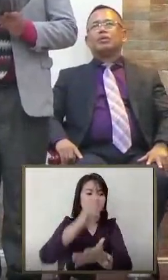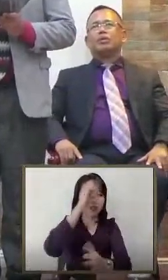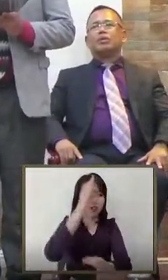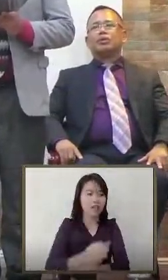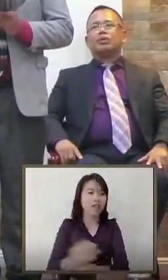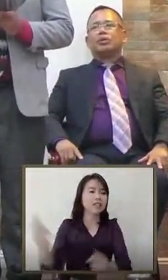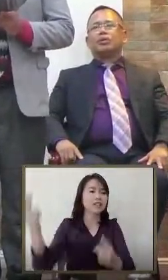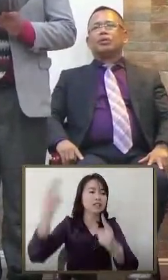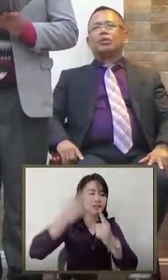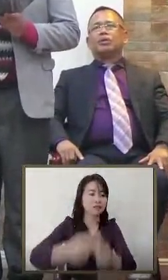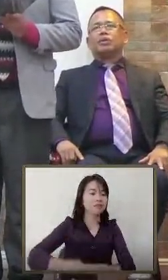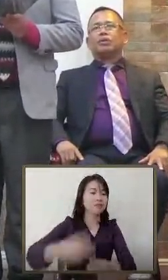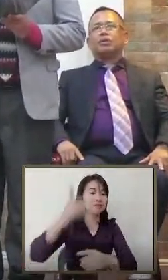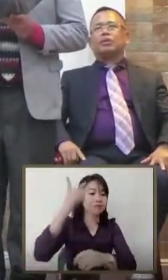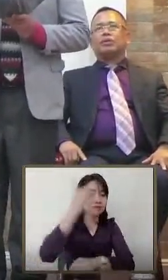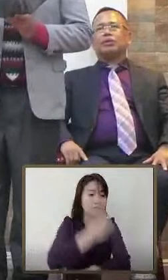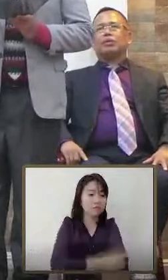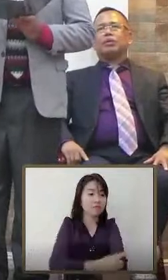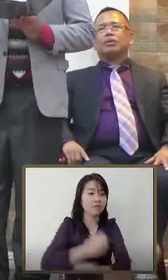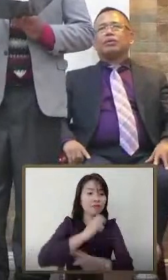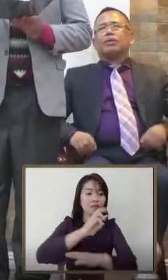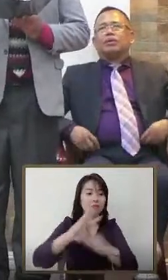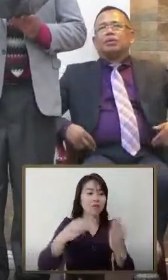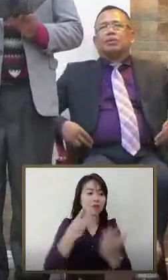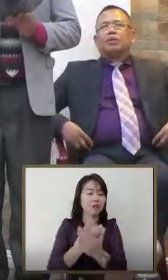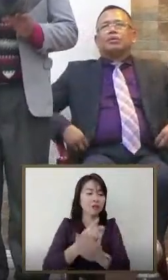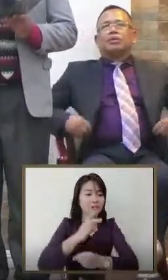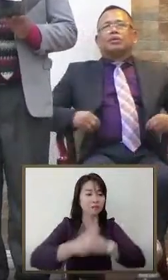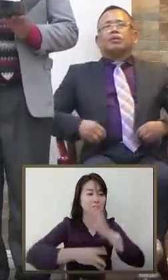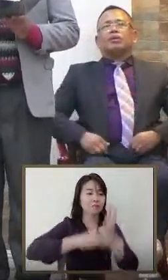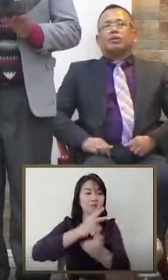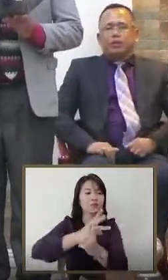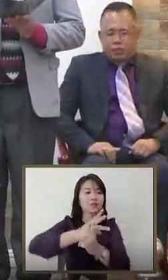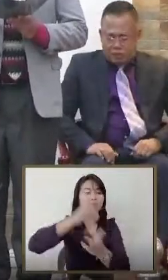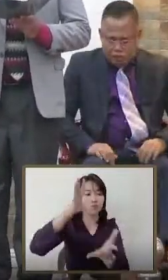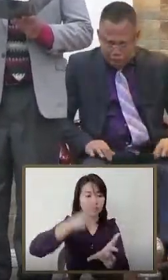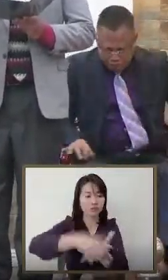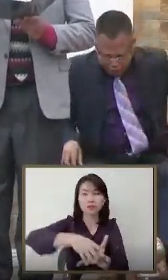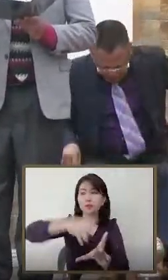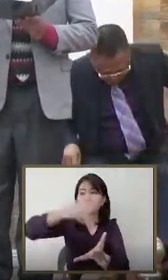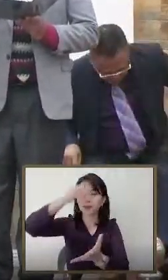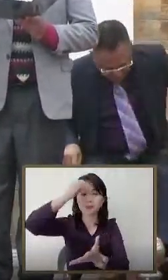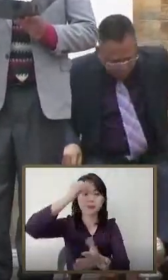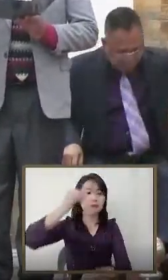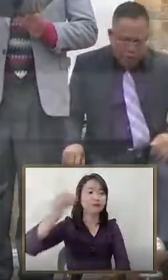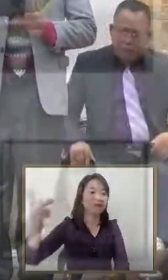that faith until the day that the whole world learns.